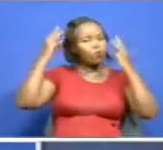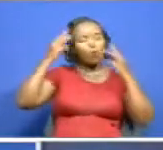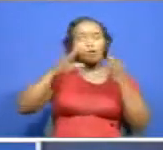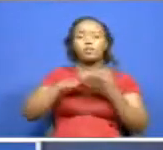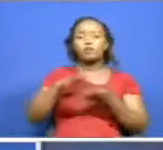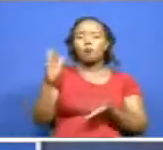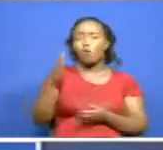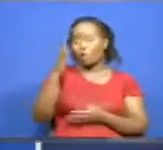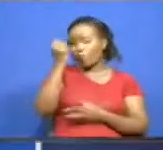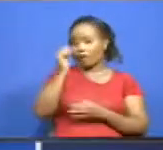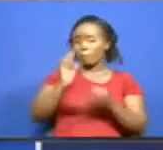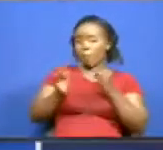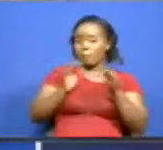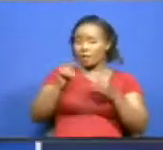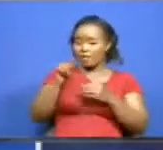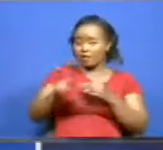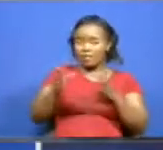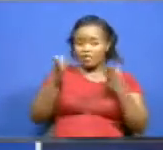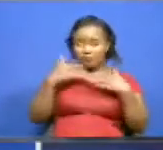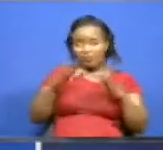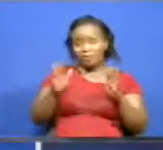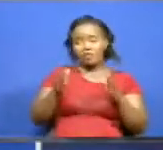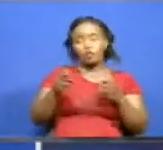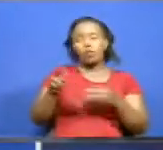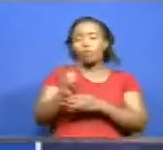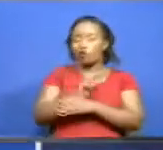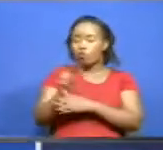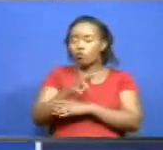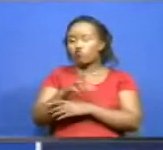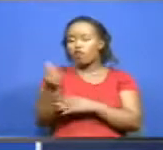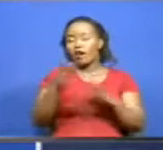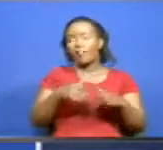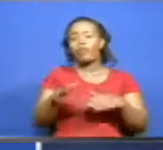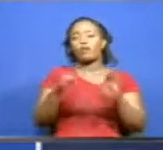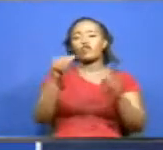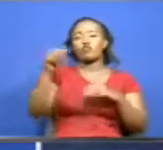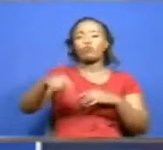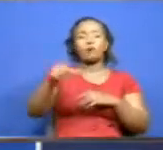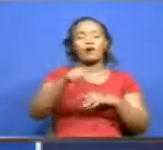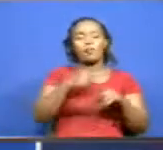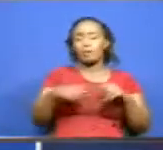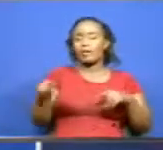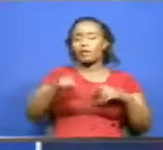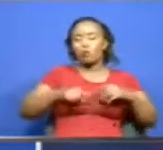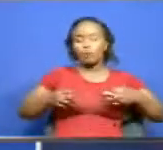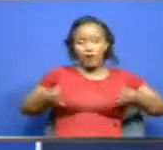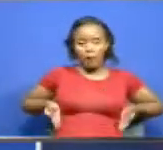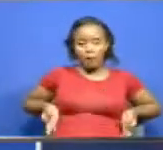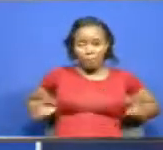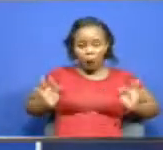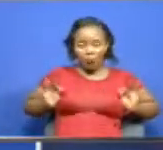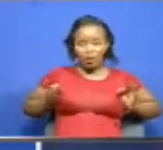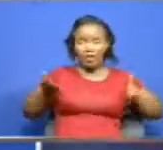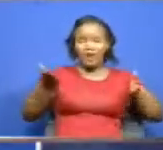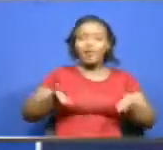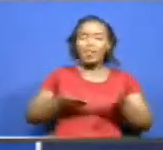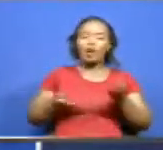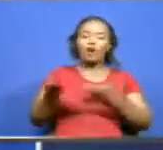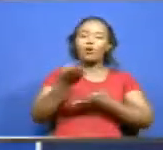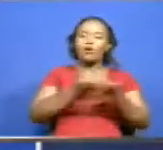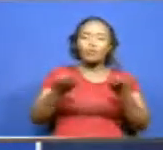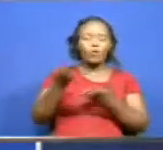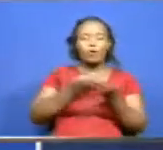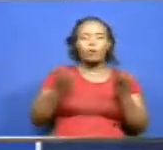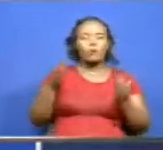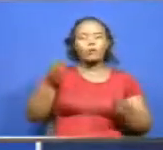hiyo ikiisha tutatafuta njia nyingine ya kupanda na hatuna pesa tena. Economy ya inchi imeenda mbaya, hatuna njia